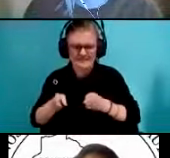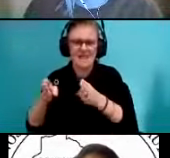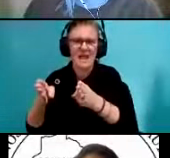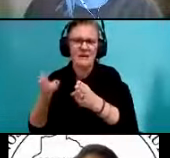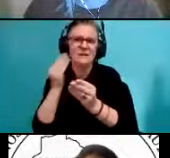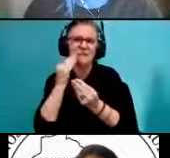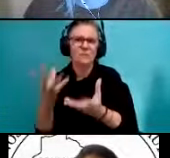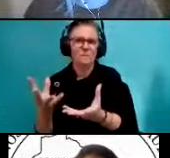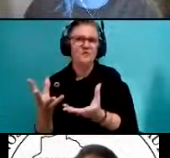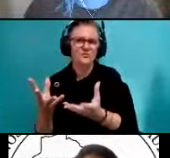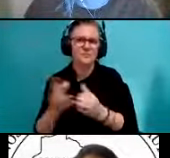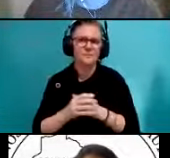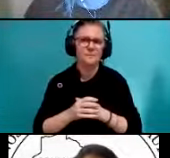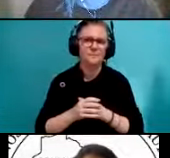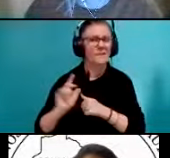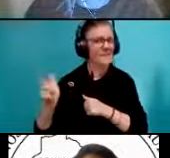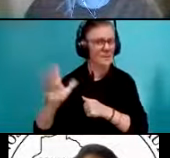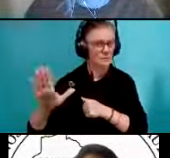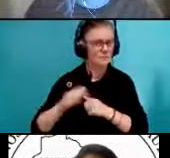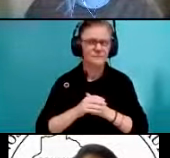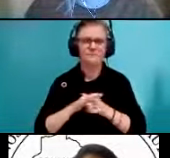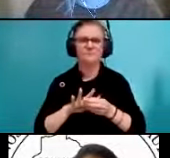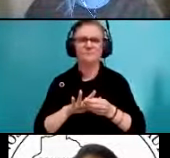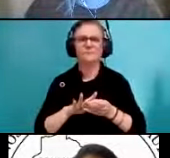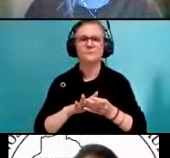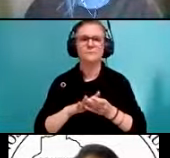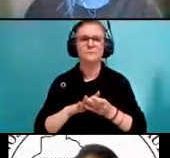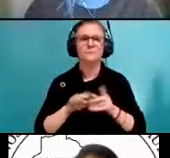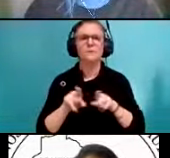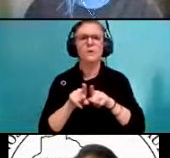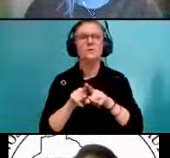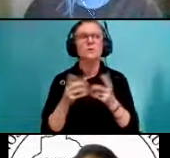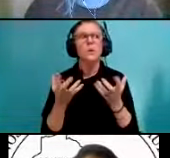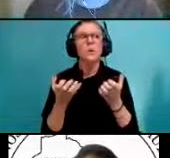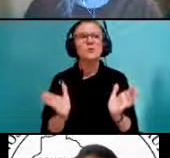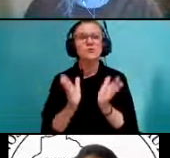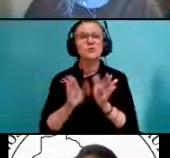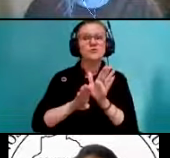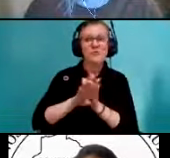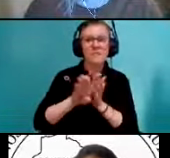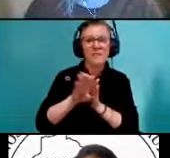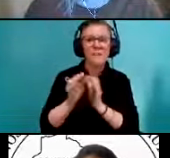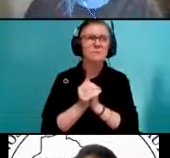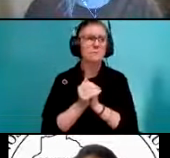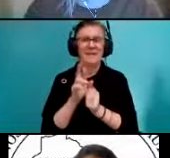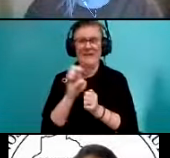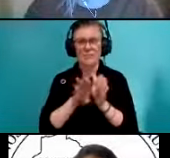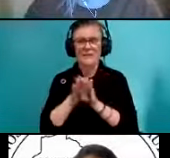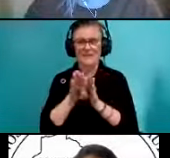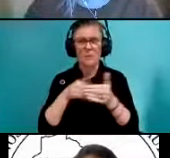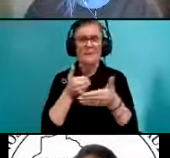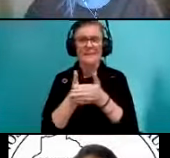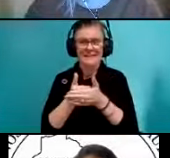have to provide later. We want to encourage development and redevelopment near the